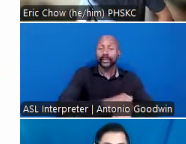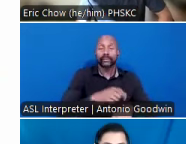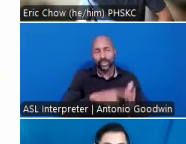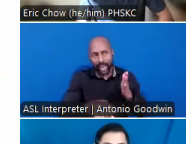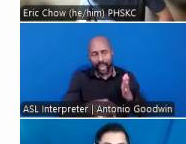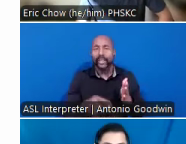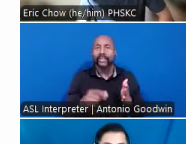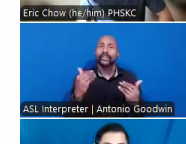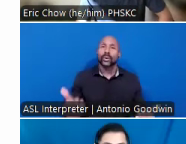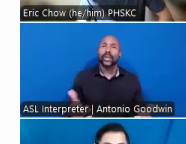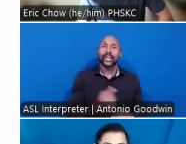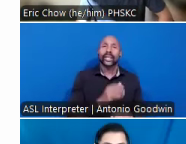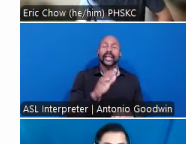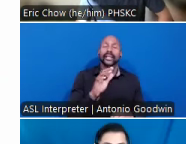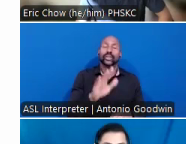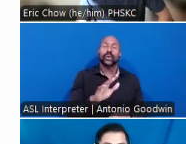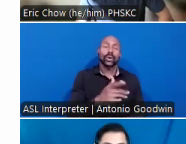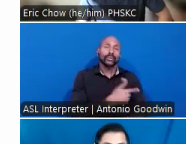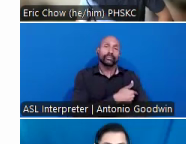get your vaccine appointment scheduled now.